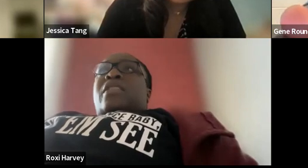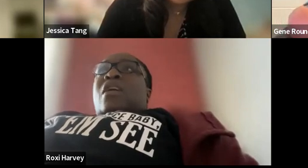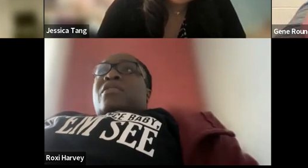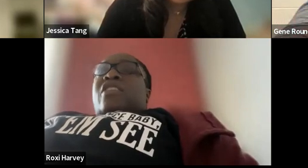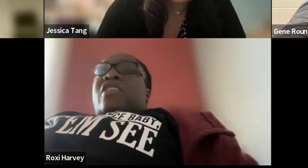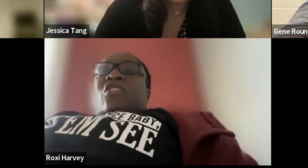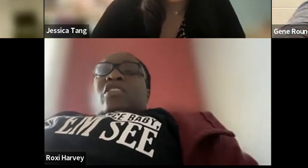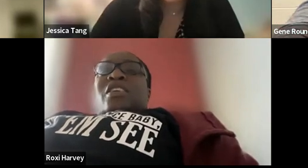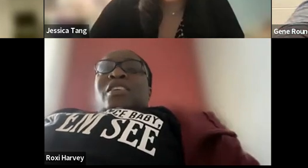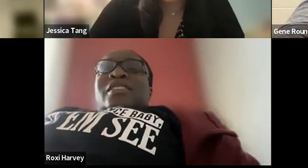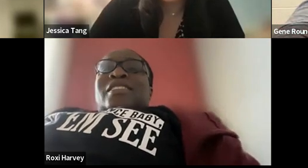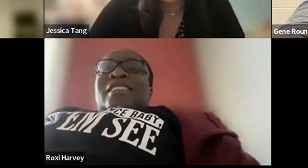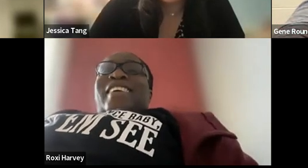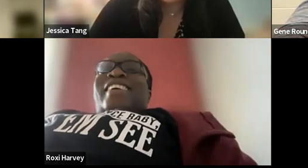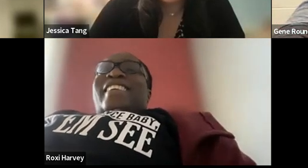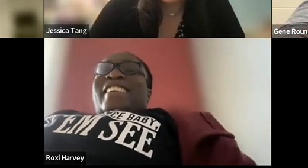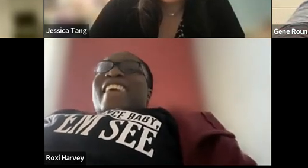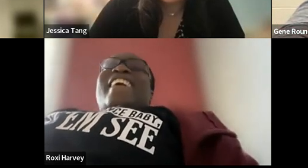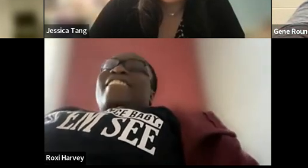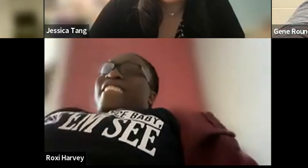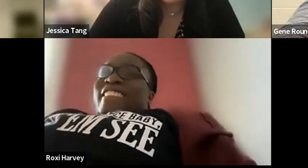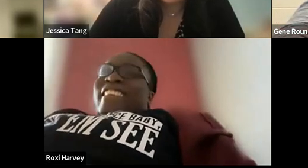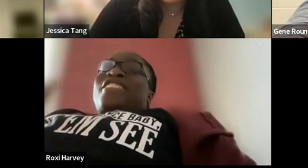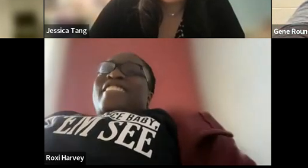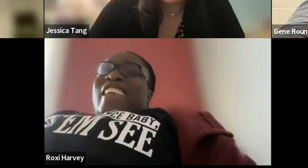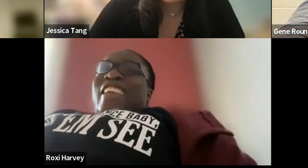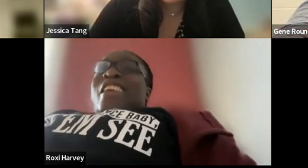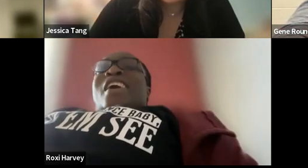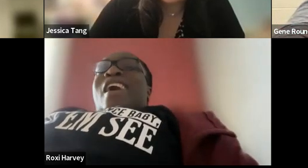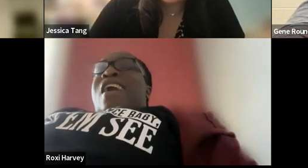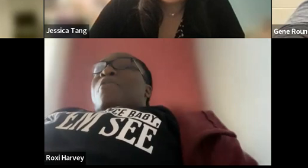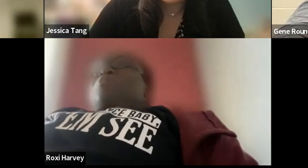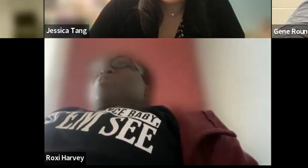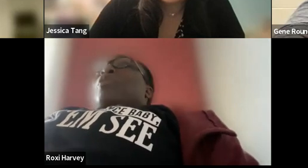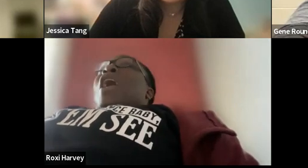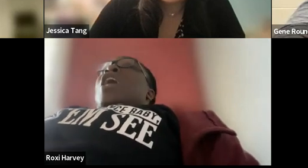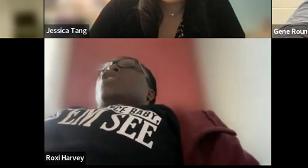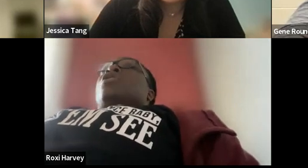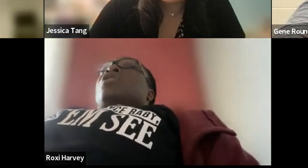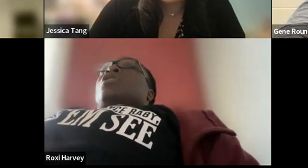so I can see you as well. So you're good. that's a good thing.